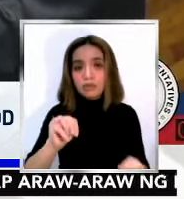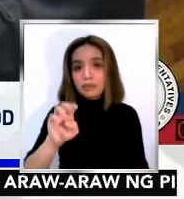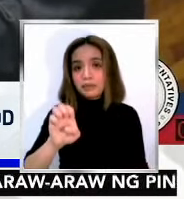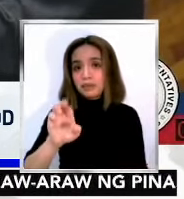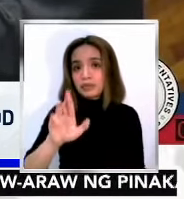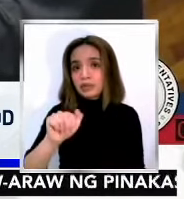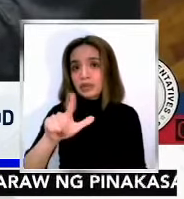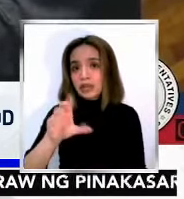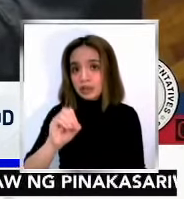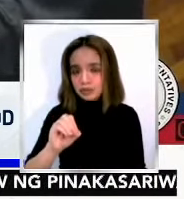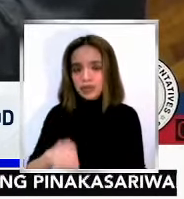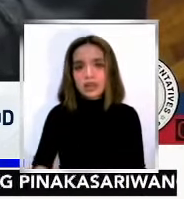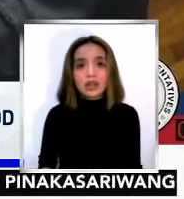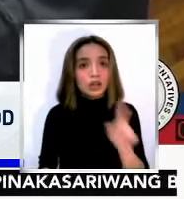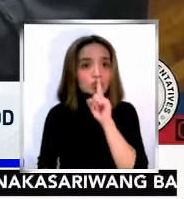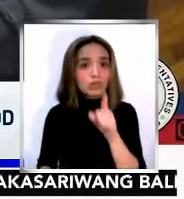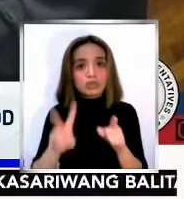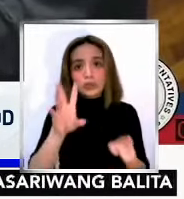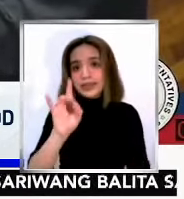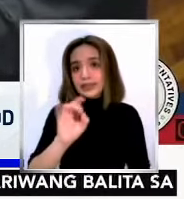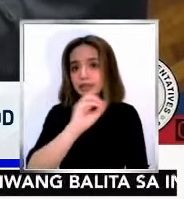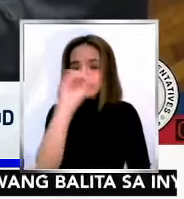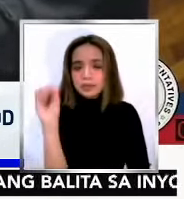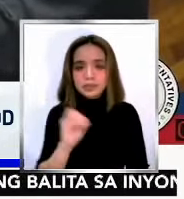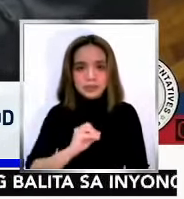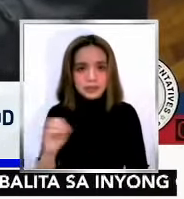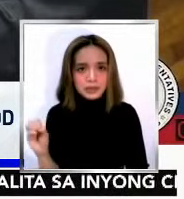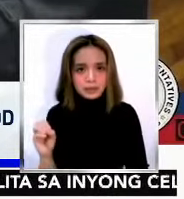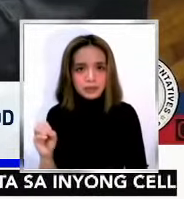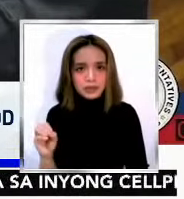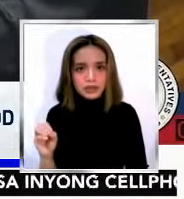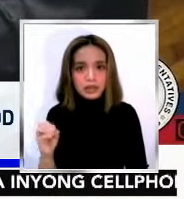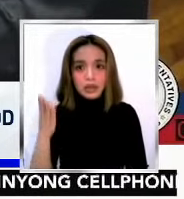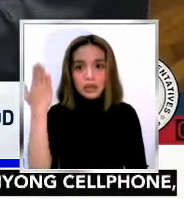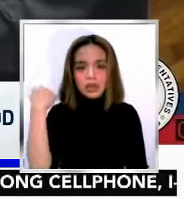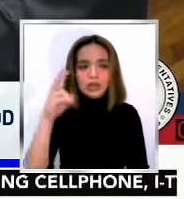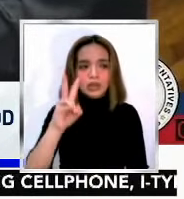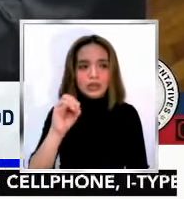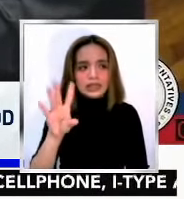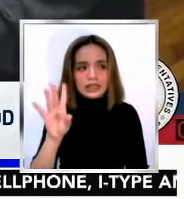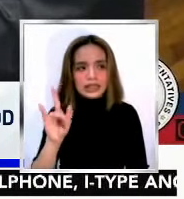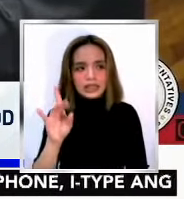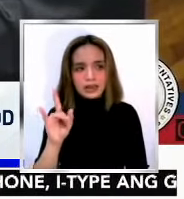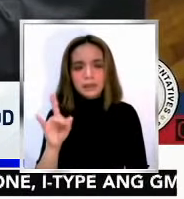was 28% in 2018 and